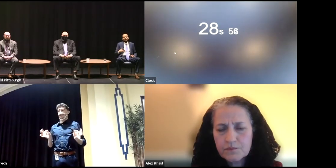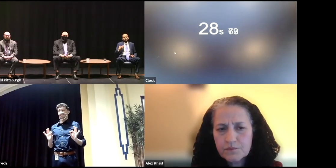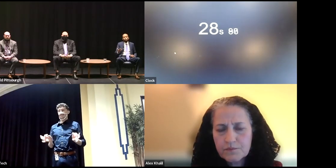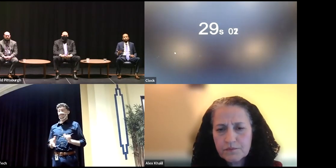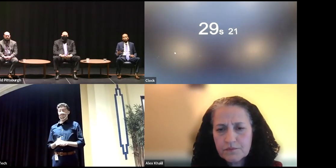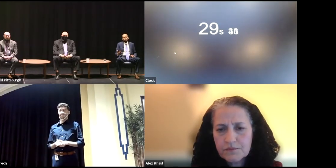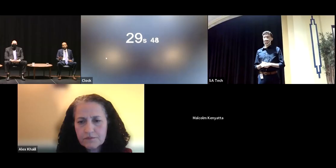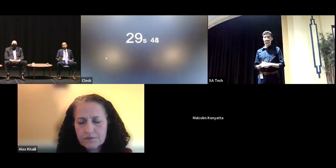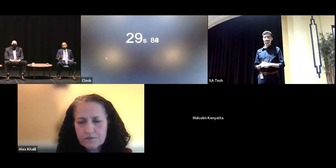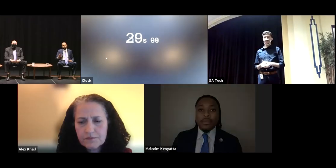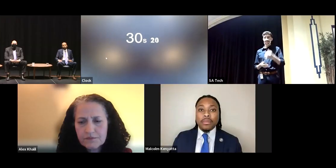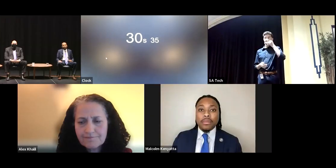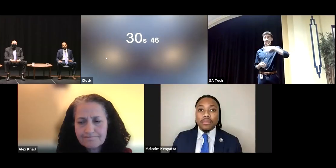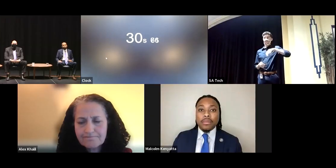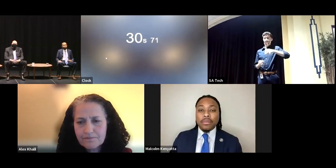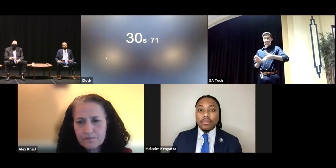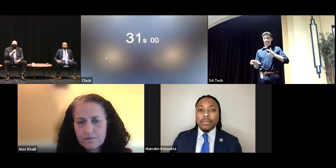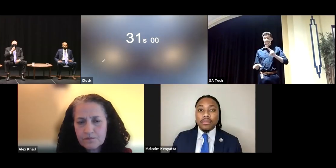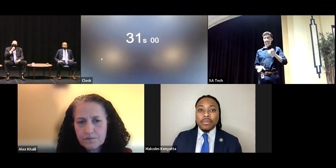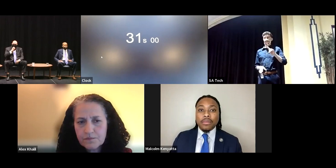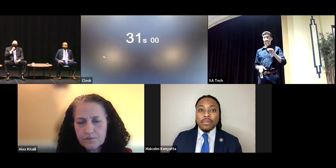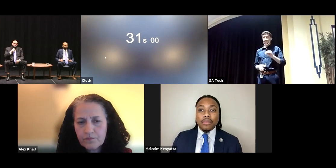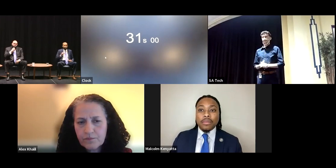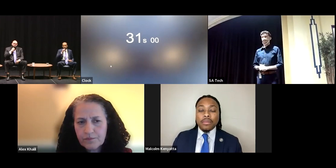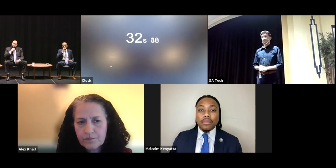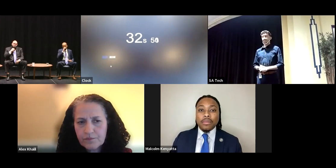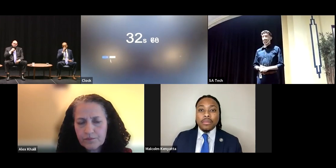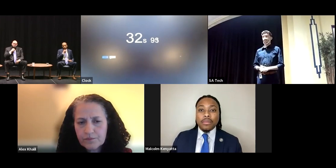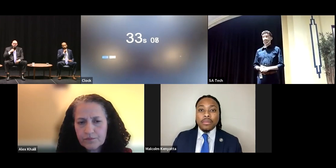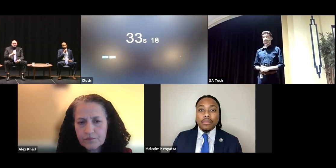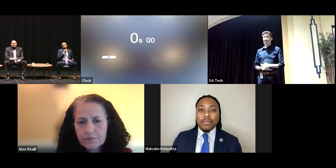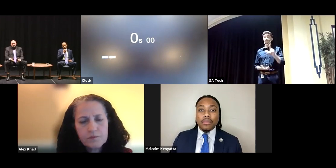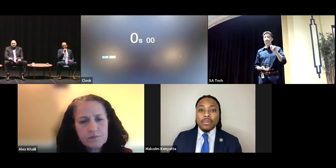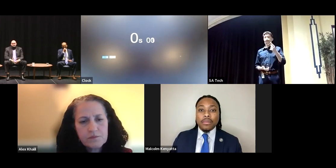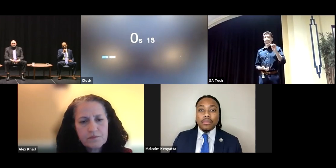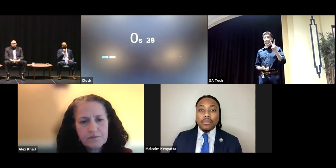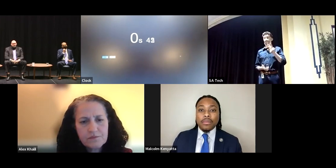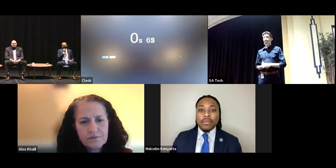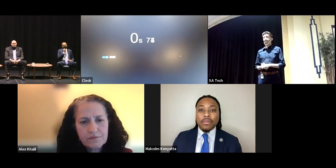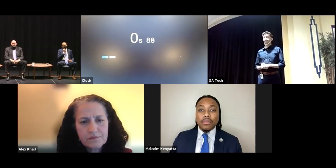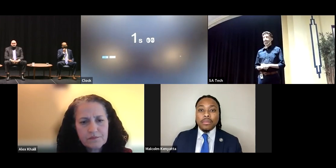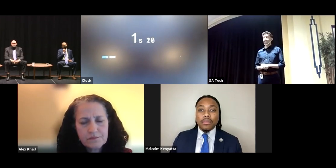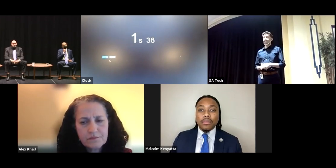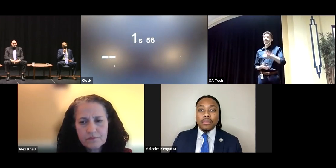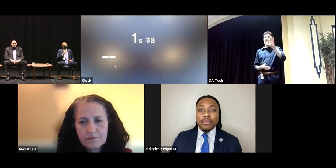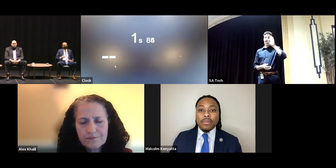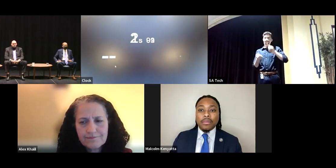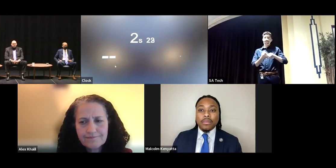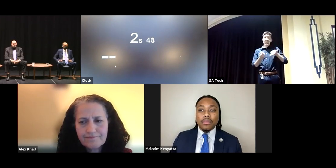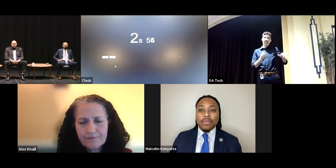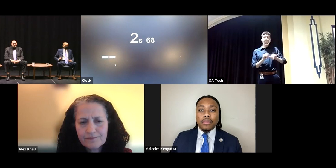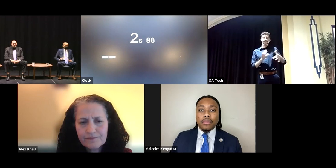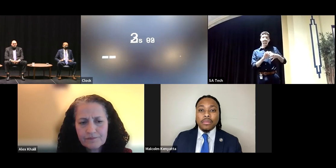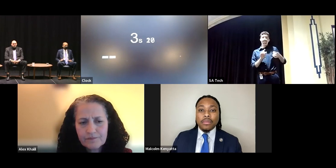for America to withdraw from NATO. Thank you. Lieutenant Governor. Yeah, I would reject that in the strongest possible